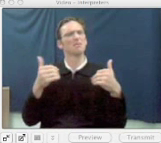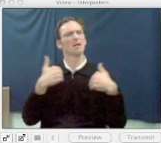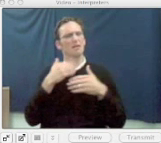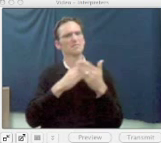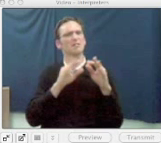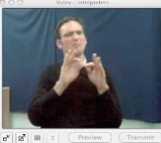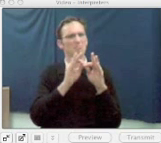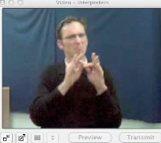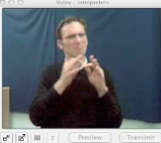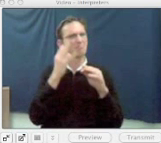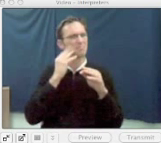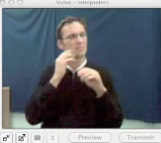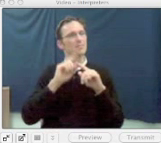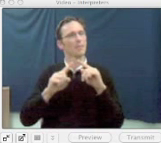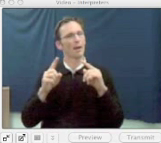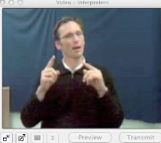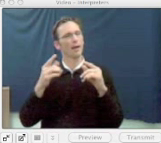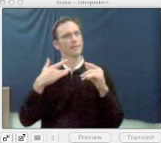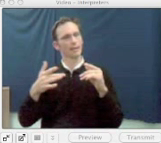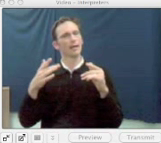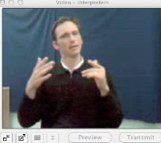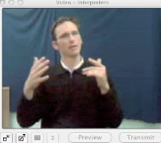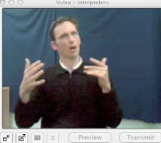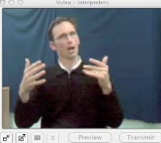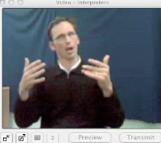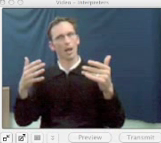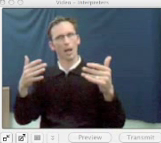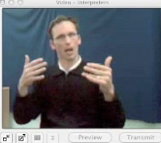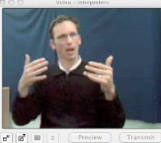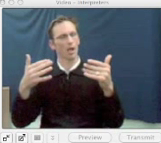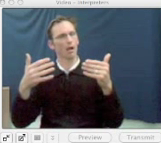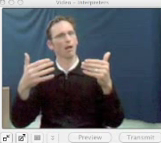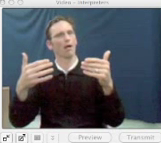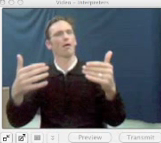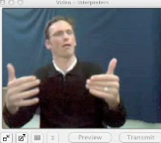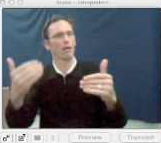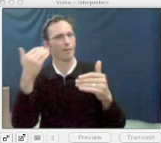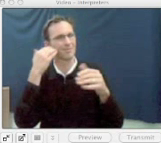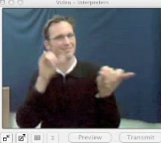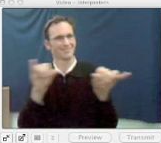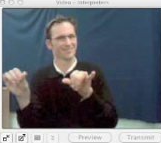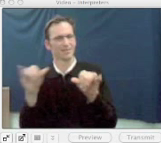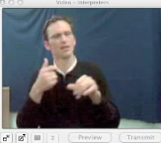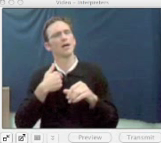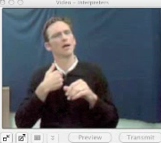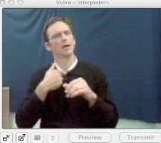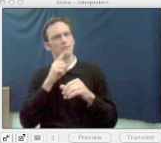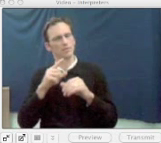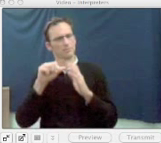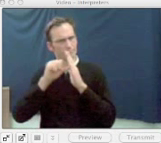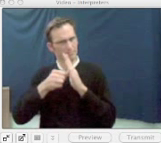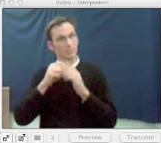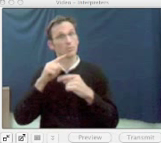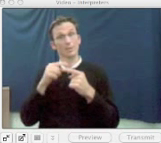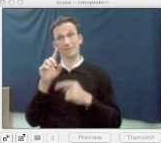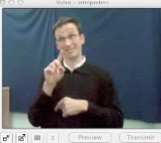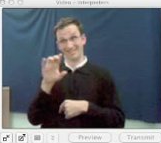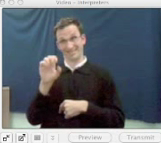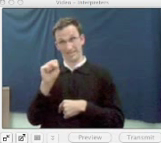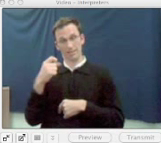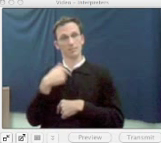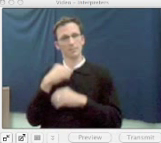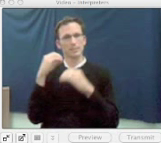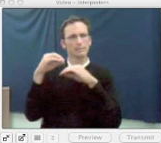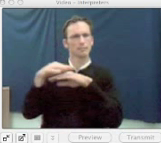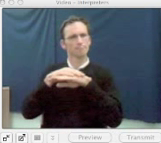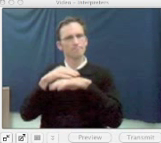other. I'm quite impressed of the sophistication that once the construct is embedded, how much students